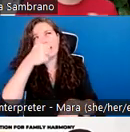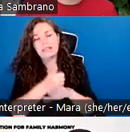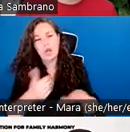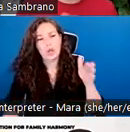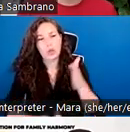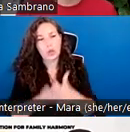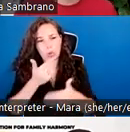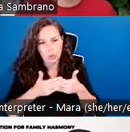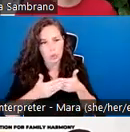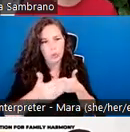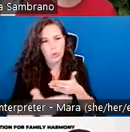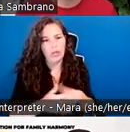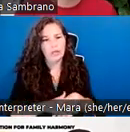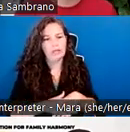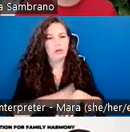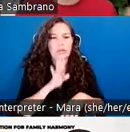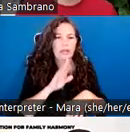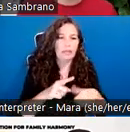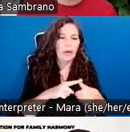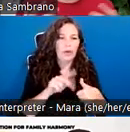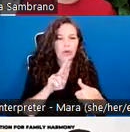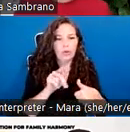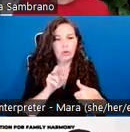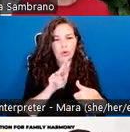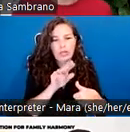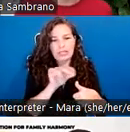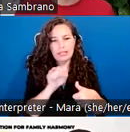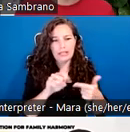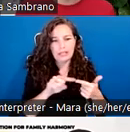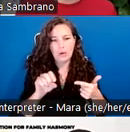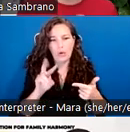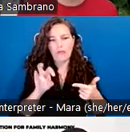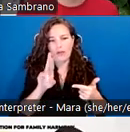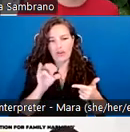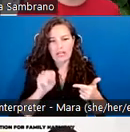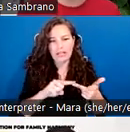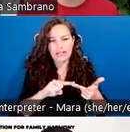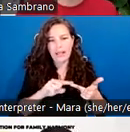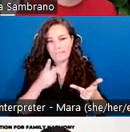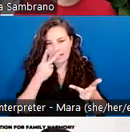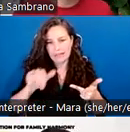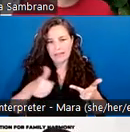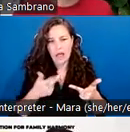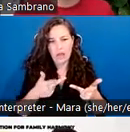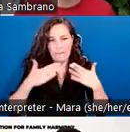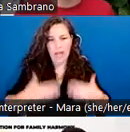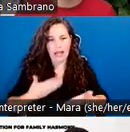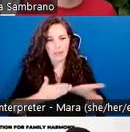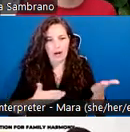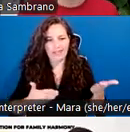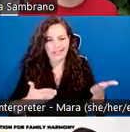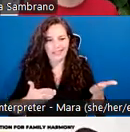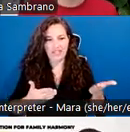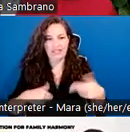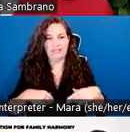discussing uteruses, ovaries, penises, and other body parts without assigning them a gender, using phrases like internal or external reproductive